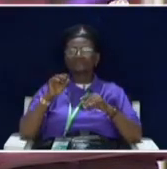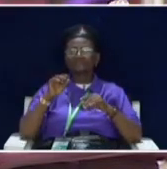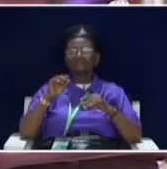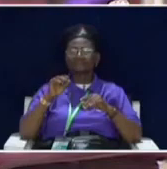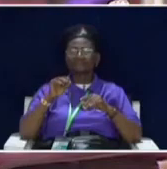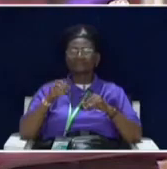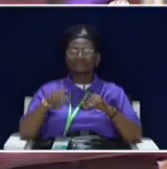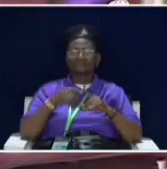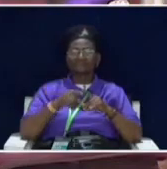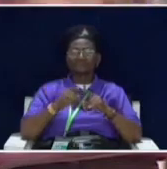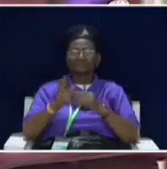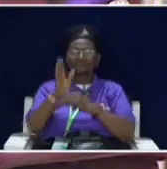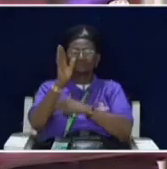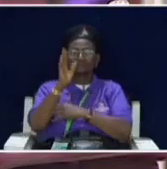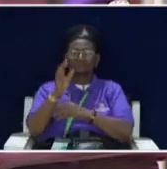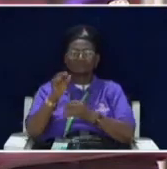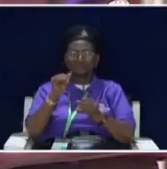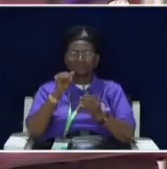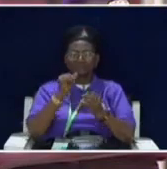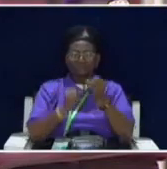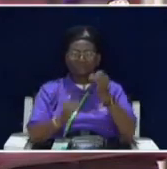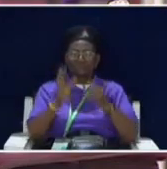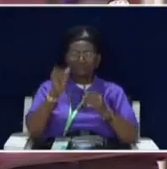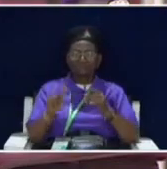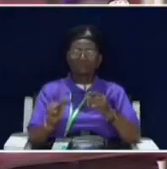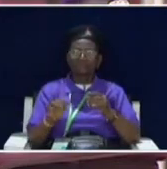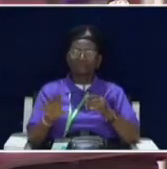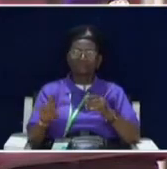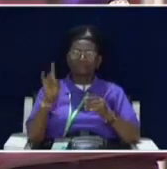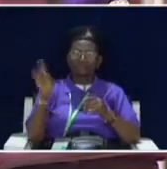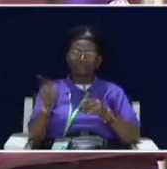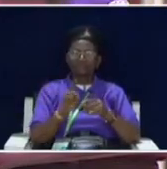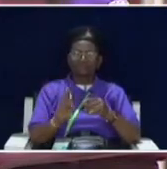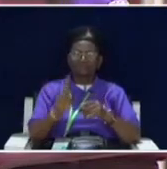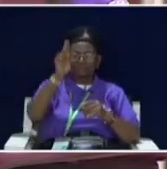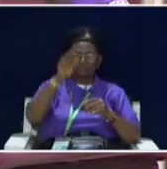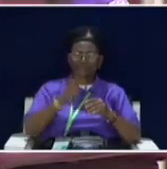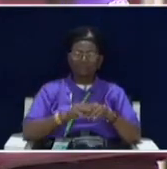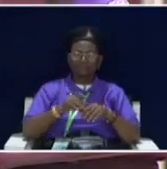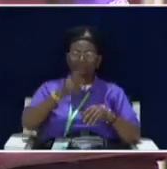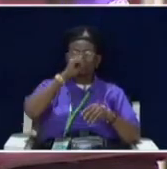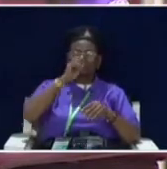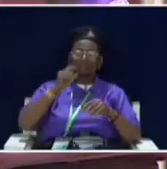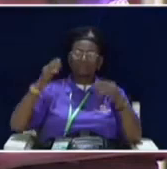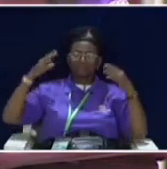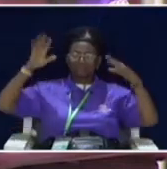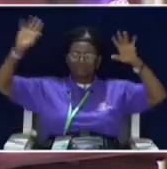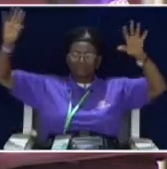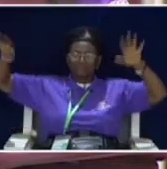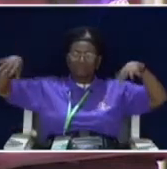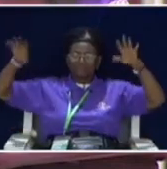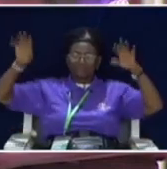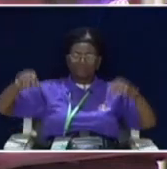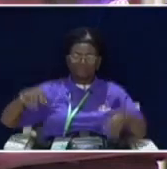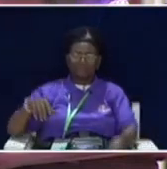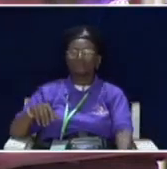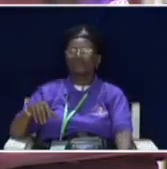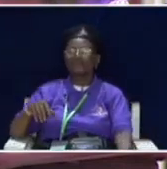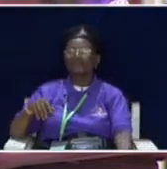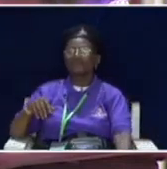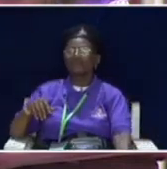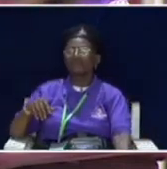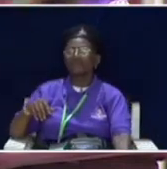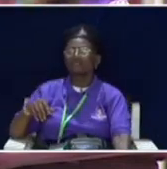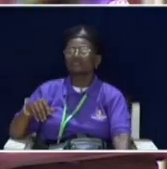When God finally picks you up on eagle's wing, think back to your back, be your Lori Yeti.